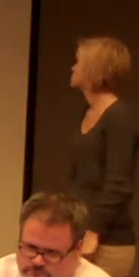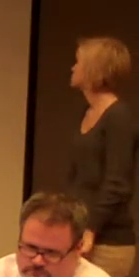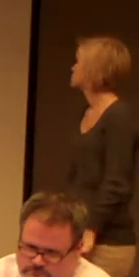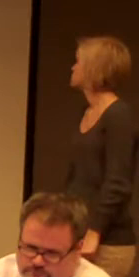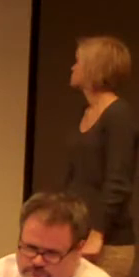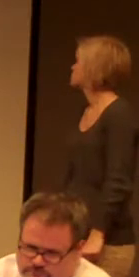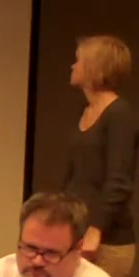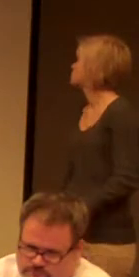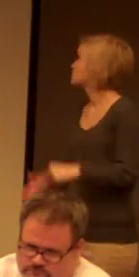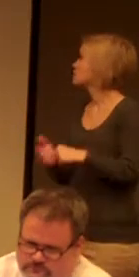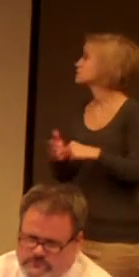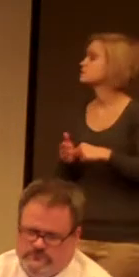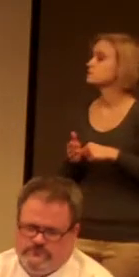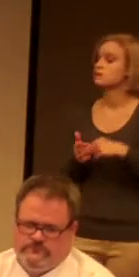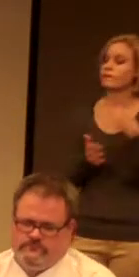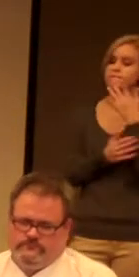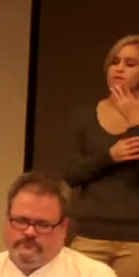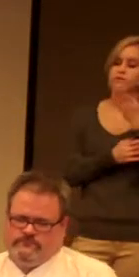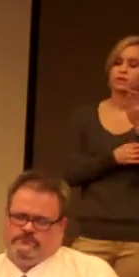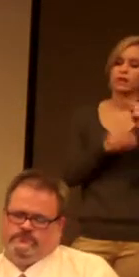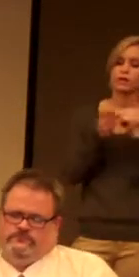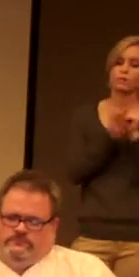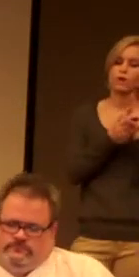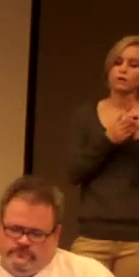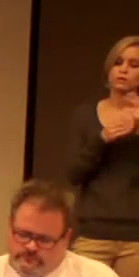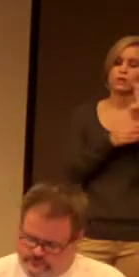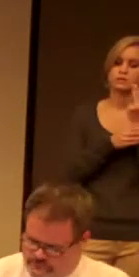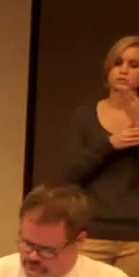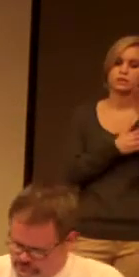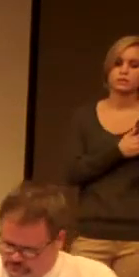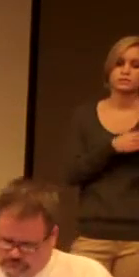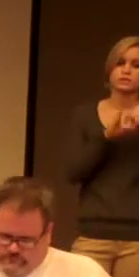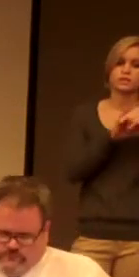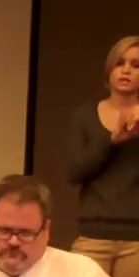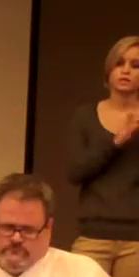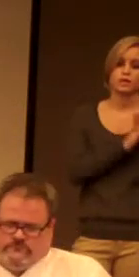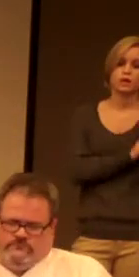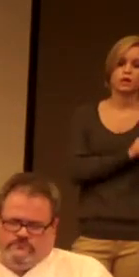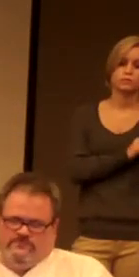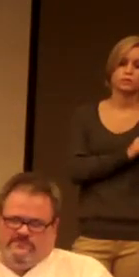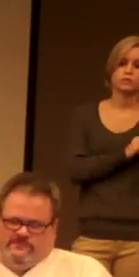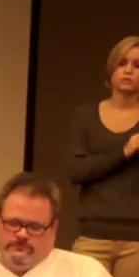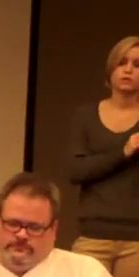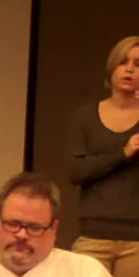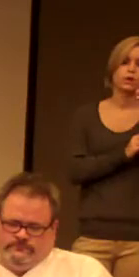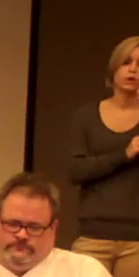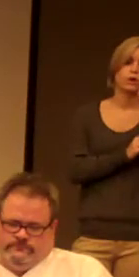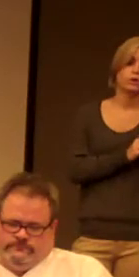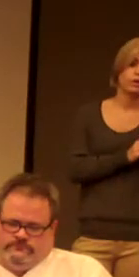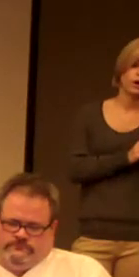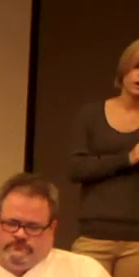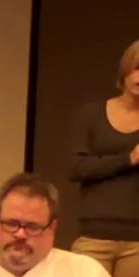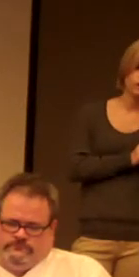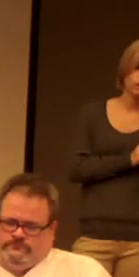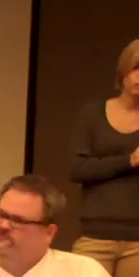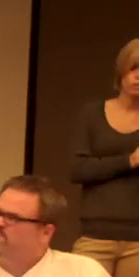This is one of my favorite things. I wrote the history of this in the Upper Ohio Valley Historical Review. This was,